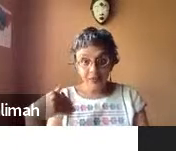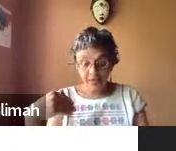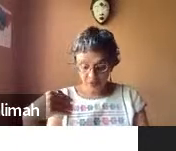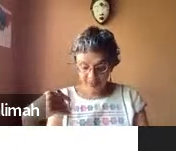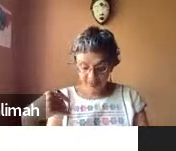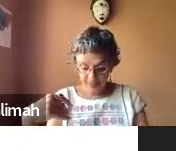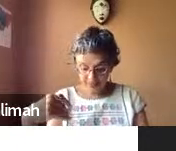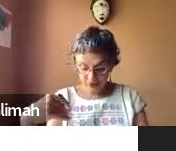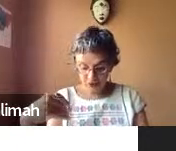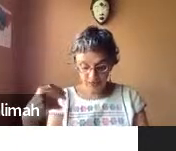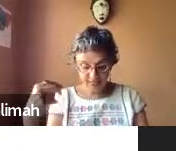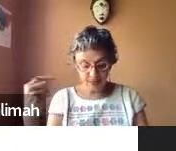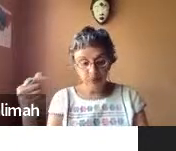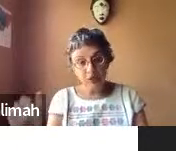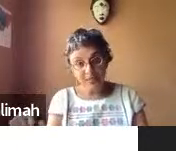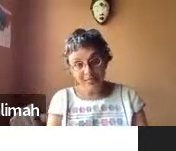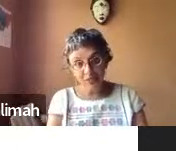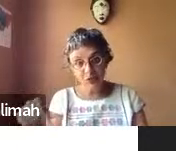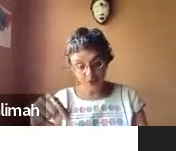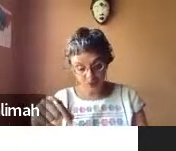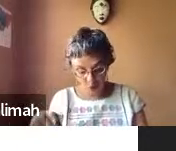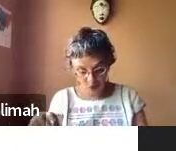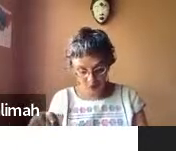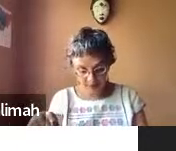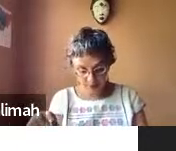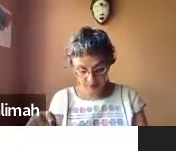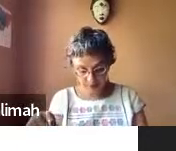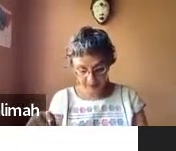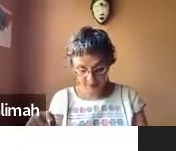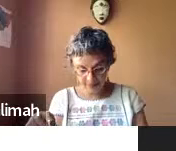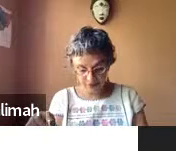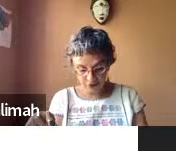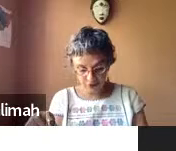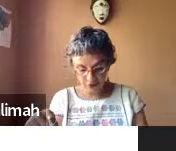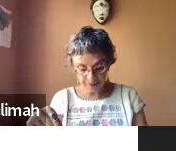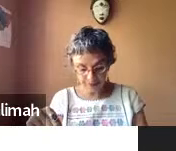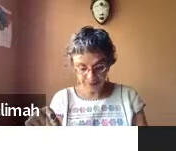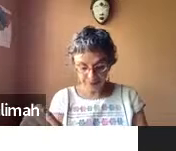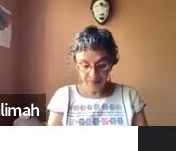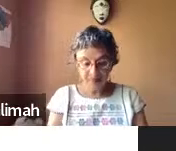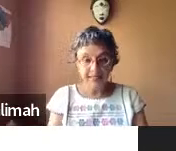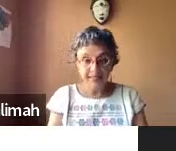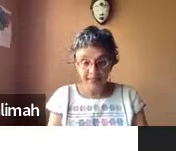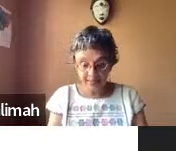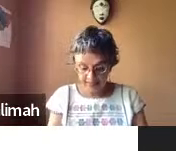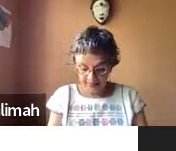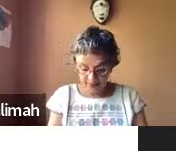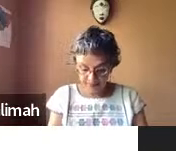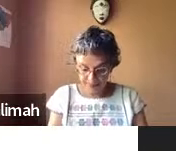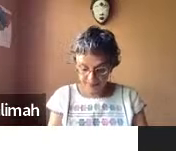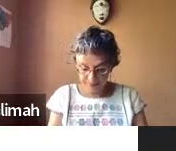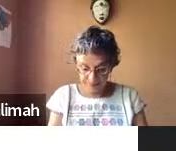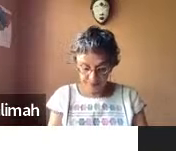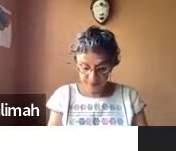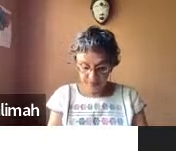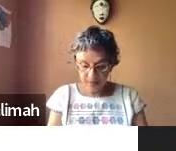Government healthcare expenditure as a percentage of total government expenditure is